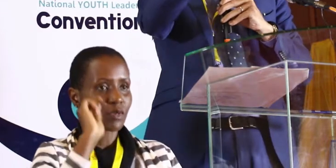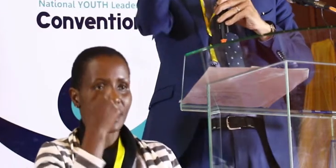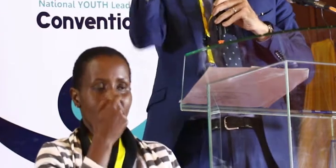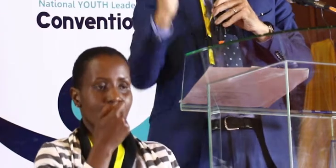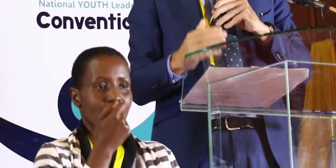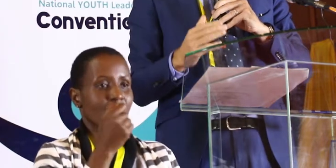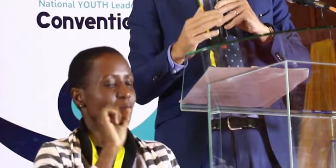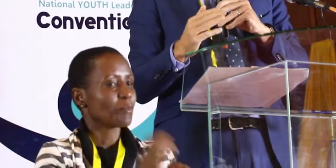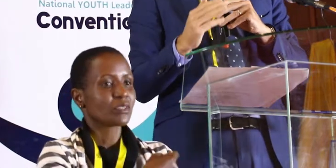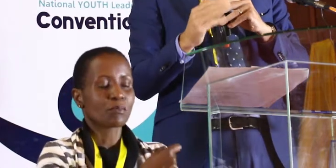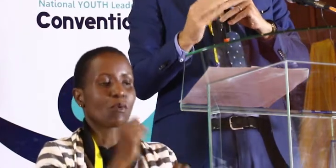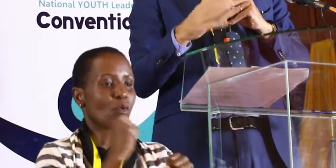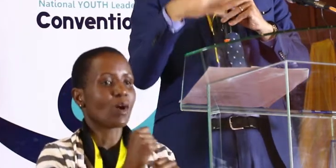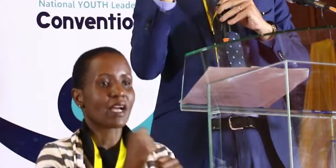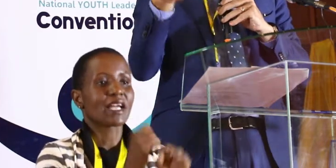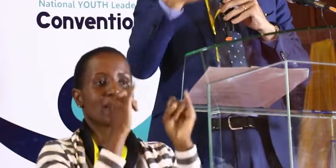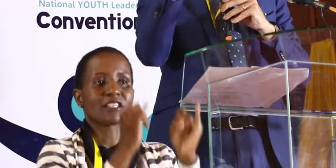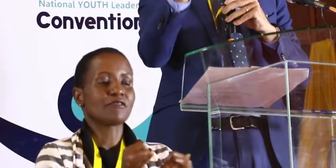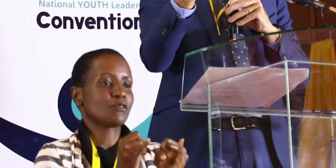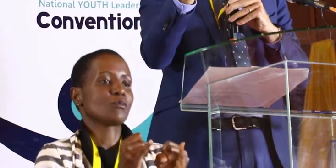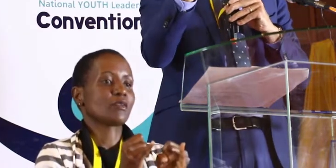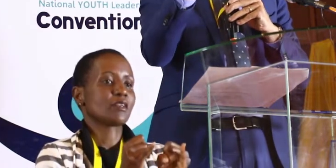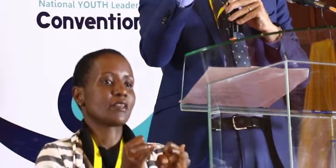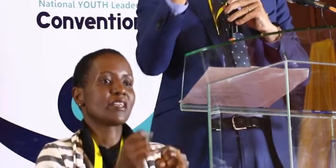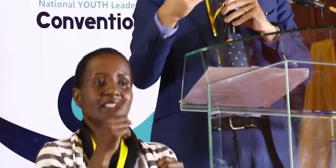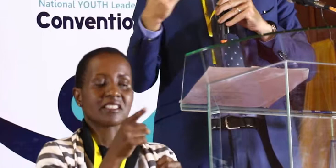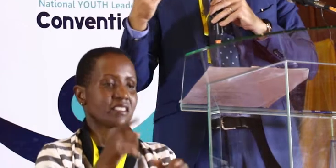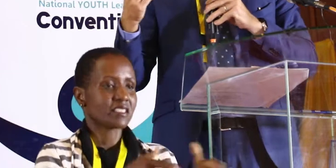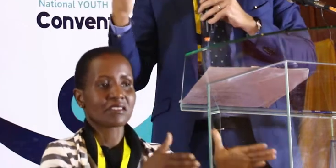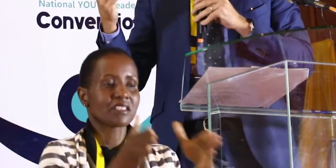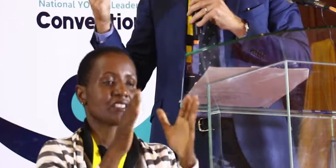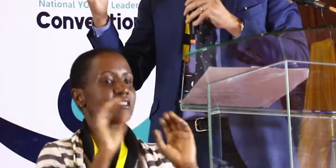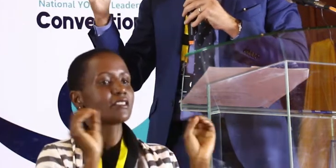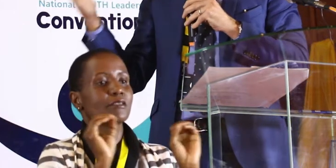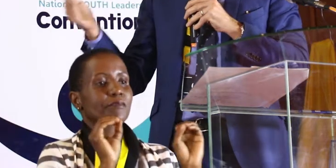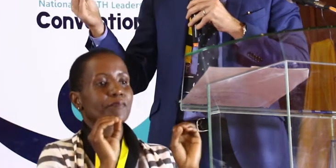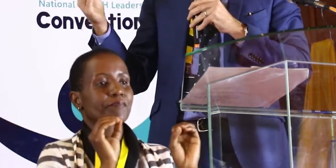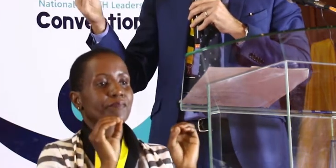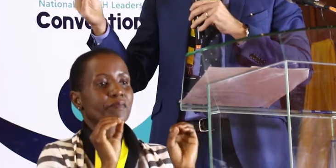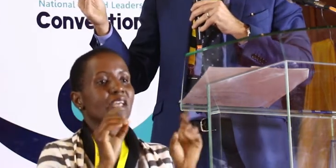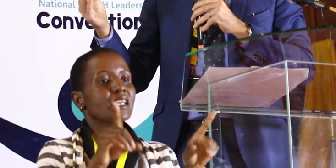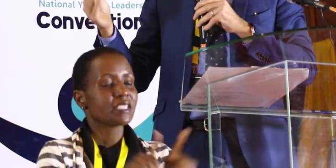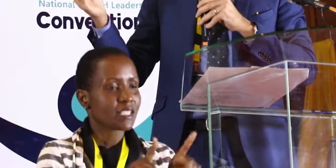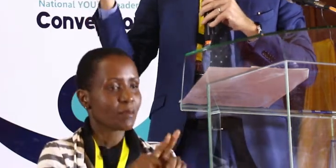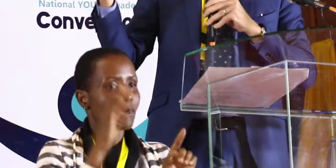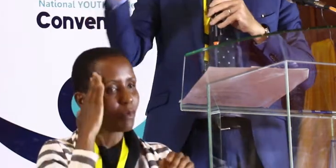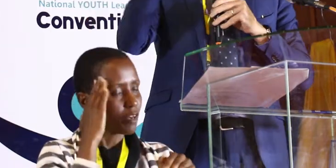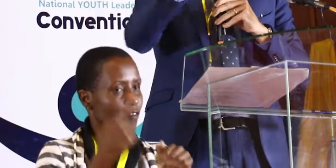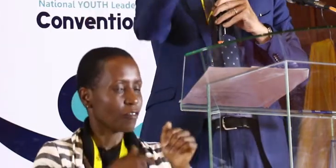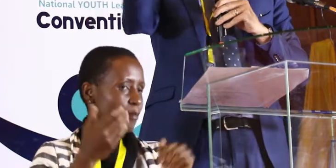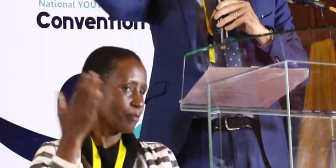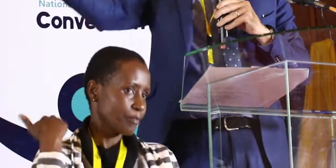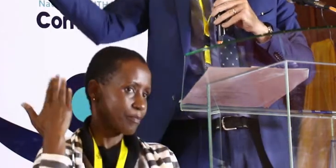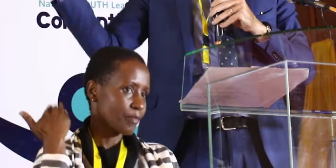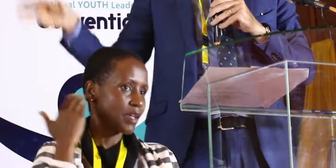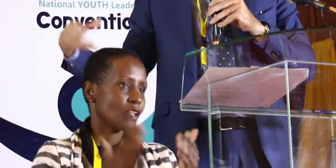done on an individual basis. That wouldn't be strategic. And we know from the past, by investing